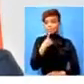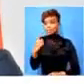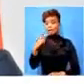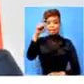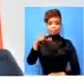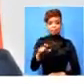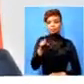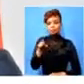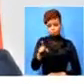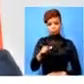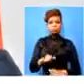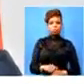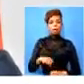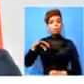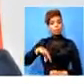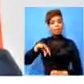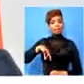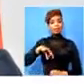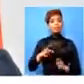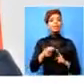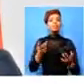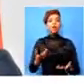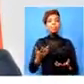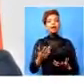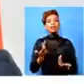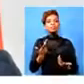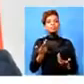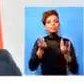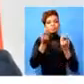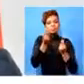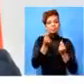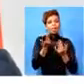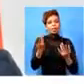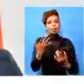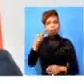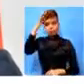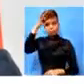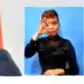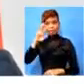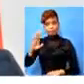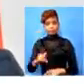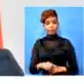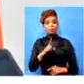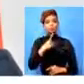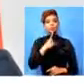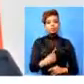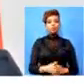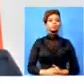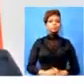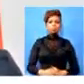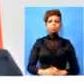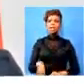benefits from tenderization of the state, if you talk to a COVID premier, and say that these tenders are destroying